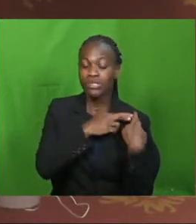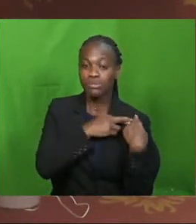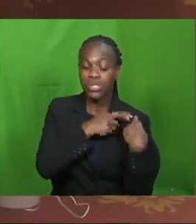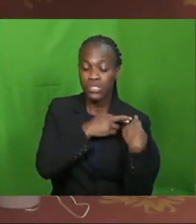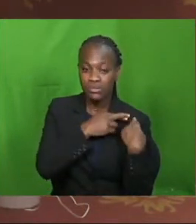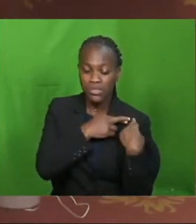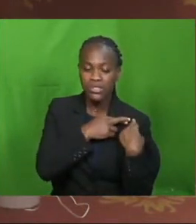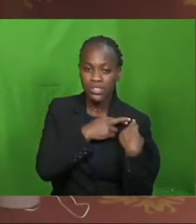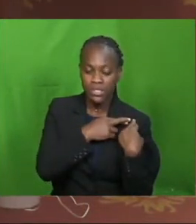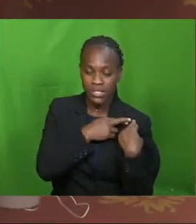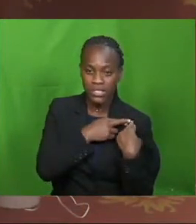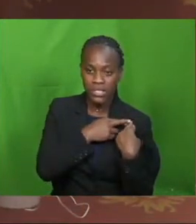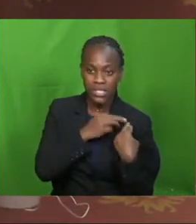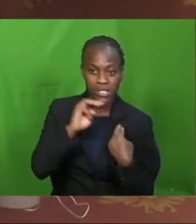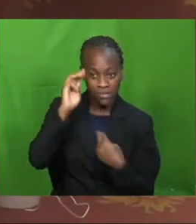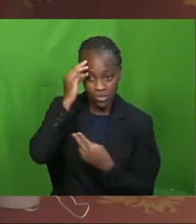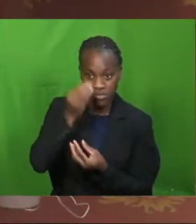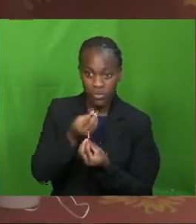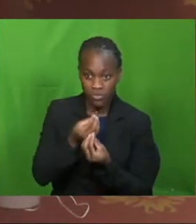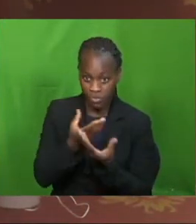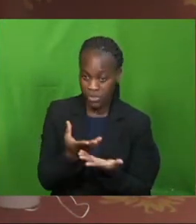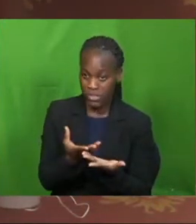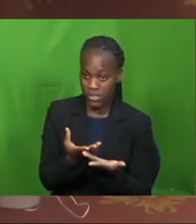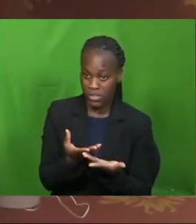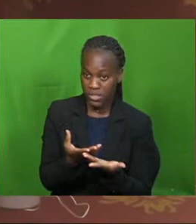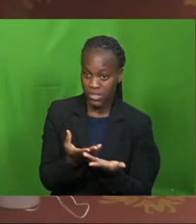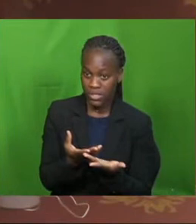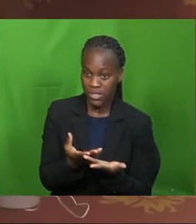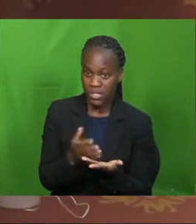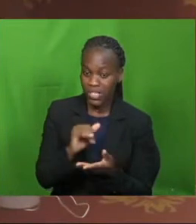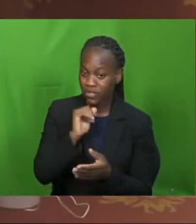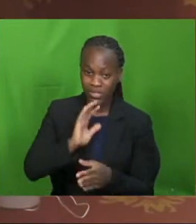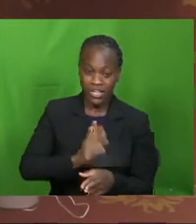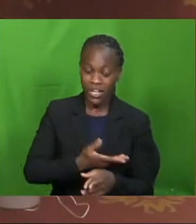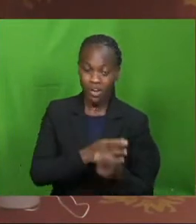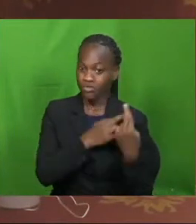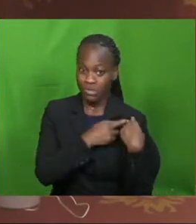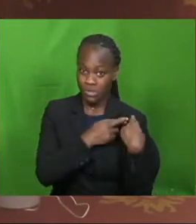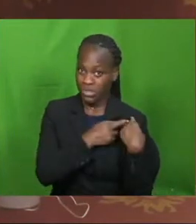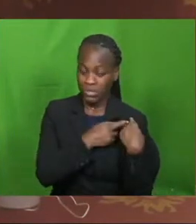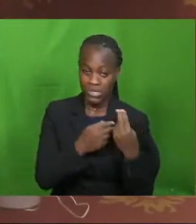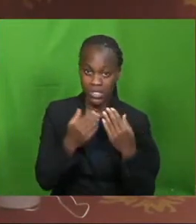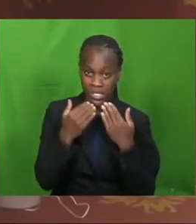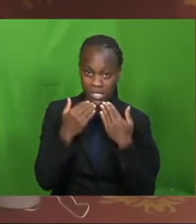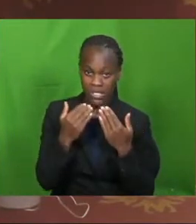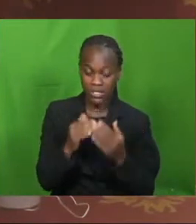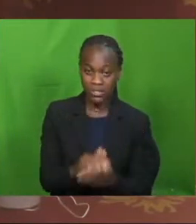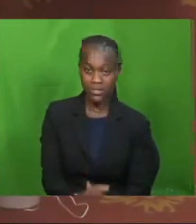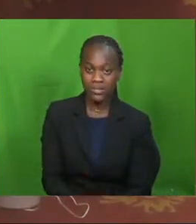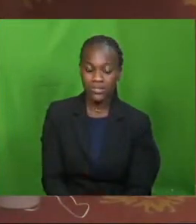is not something that will fall at our doorstep as a ministry. Thank you, Mr. Speaker.